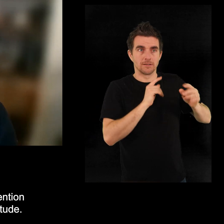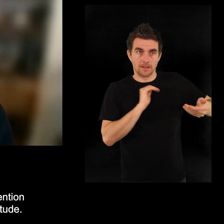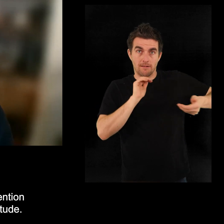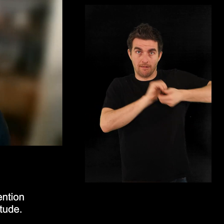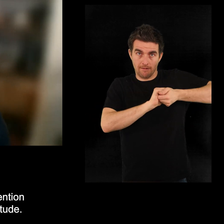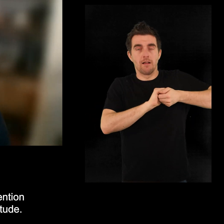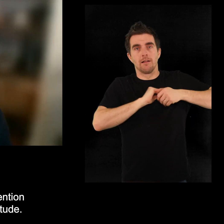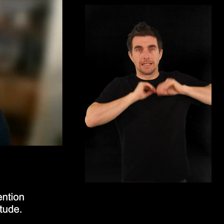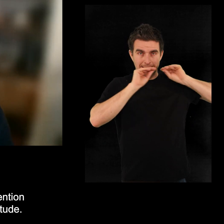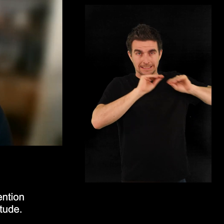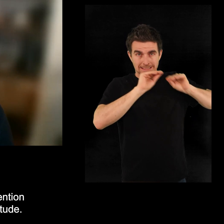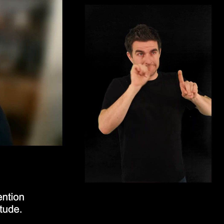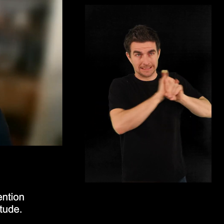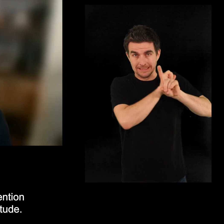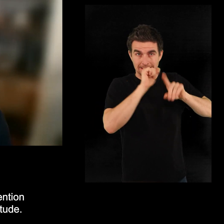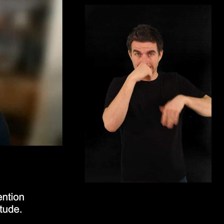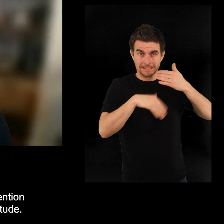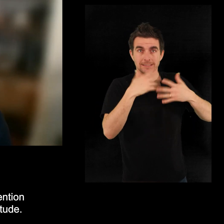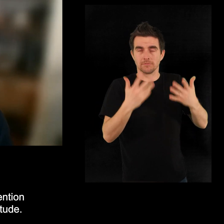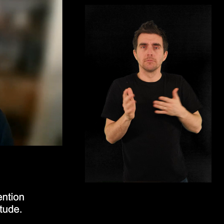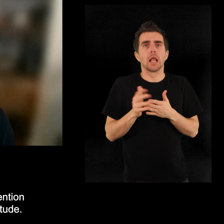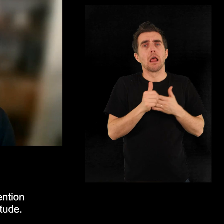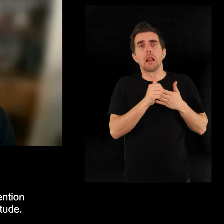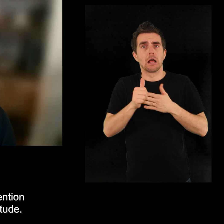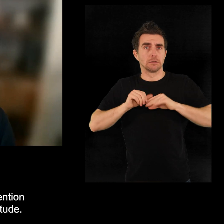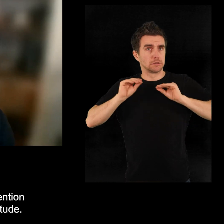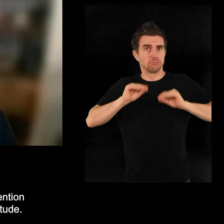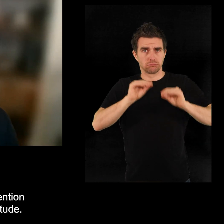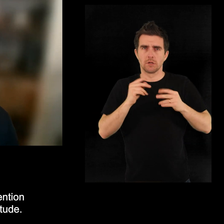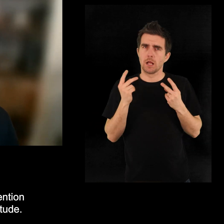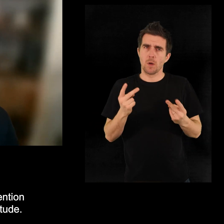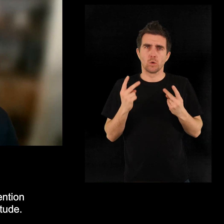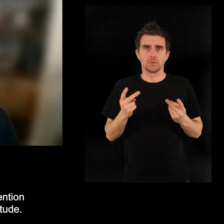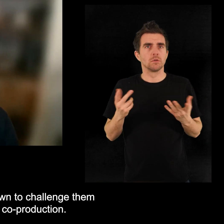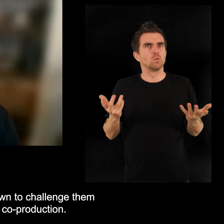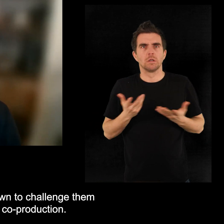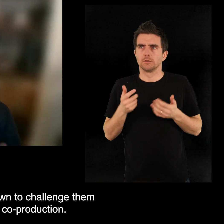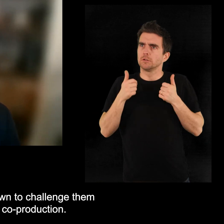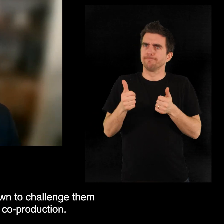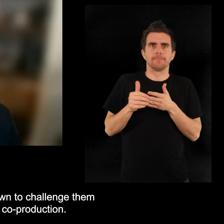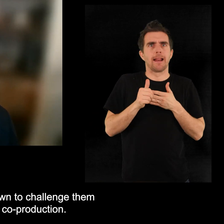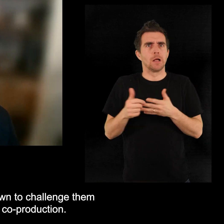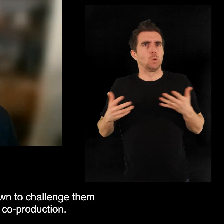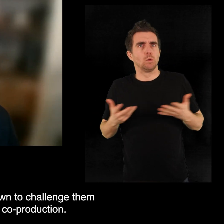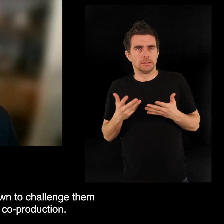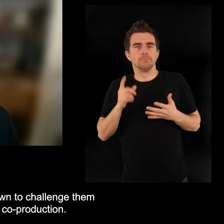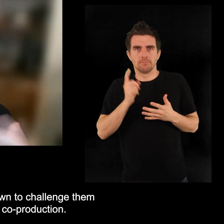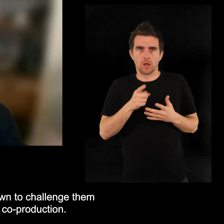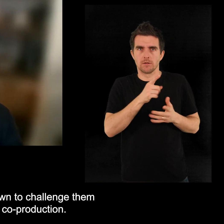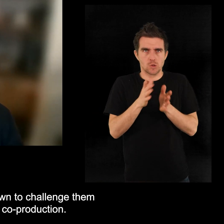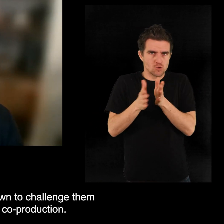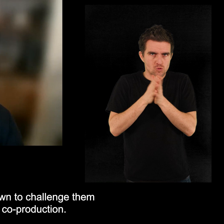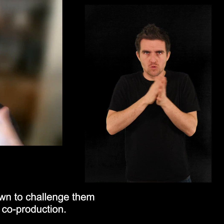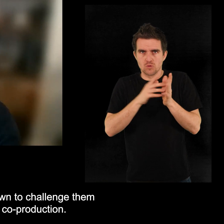other social care resent our intervention and they have the wrong attitude. So we have to break that down